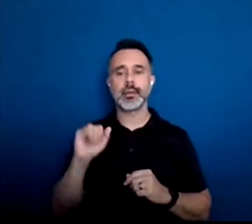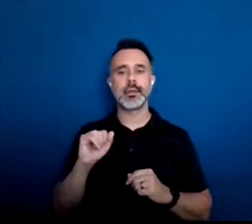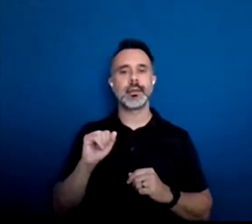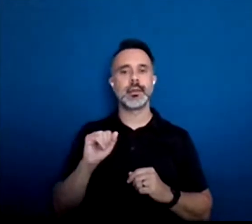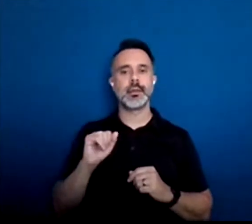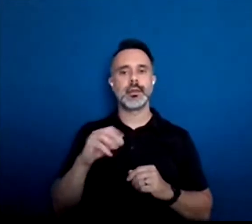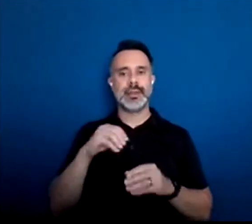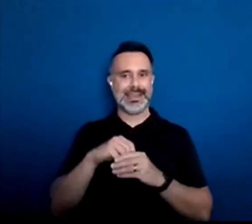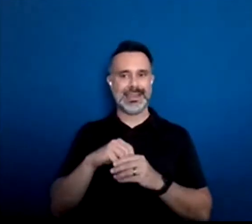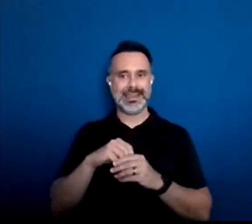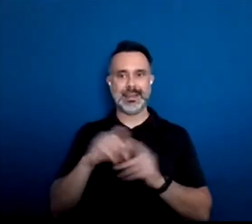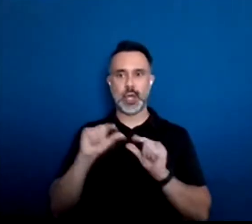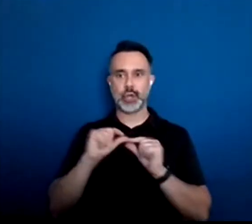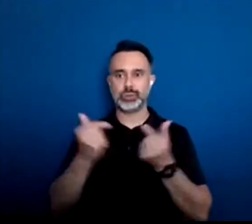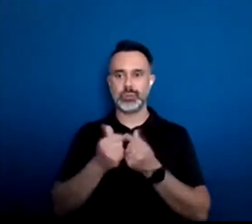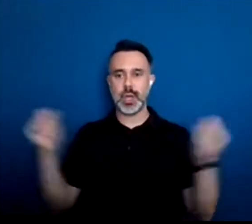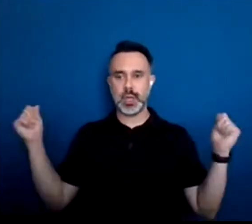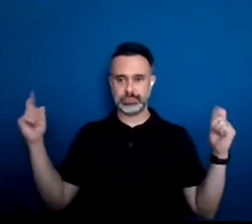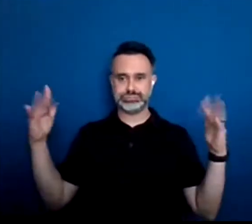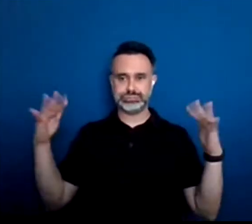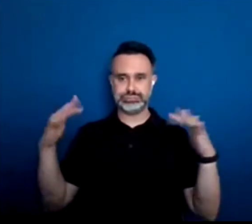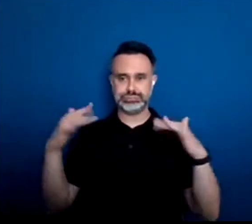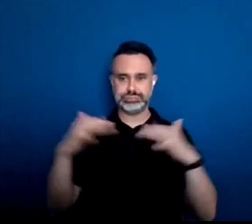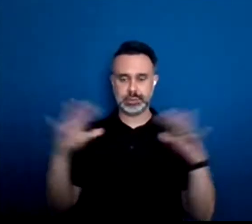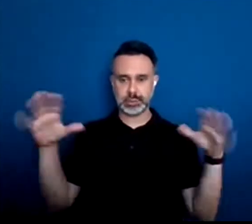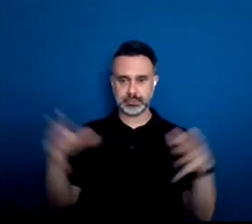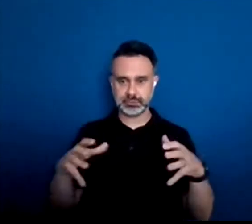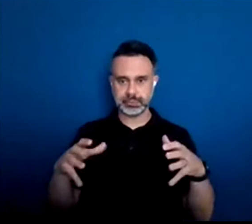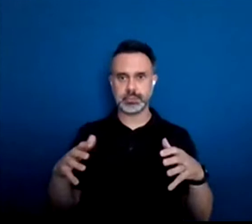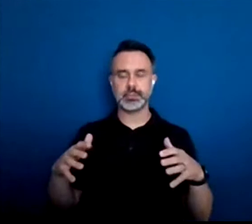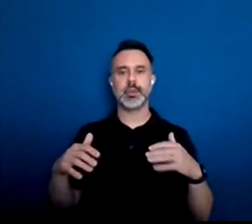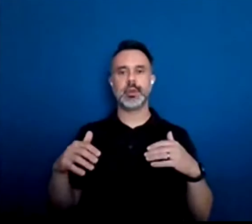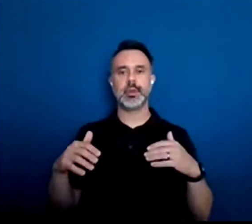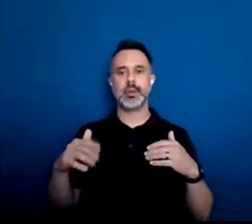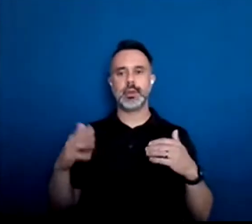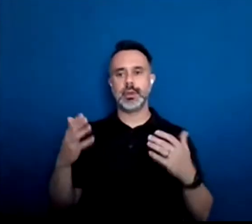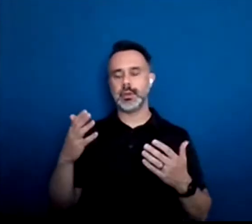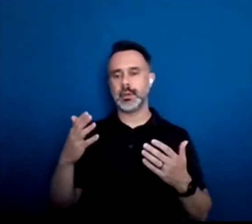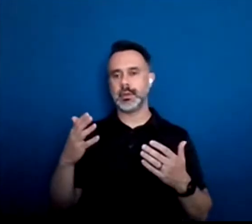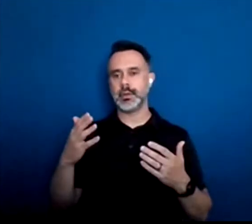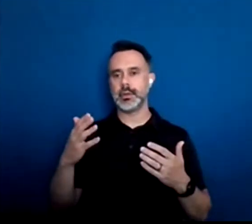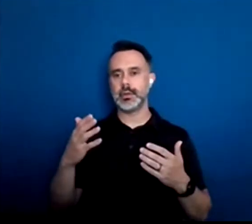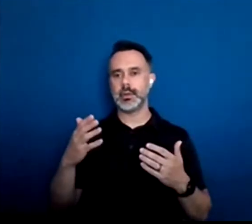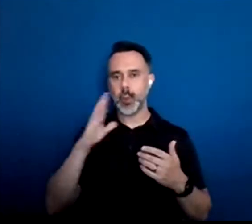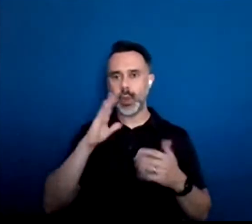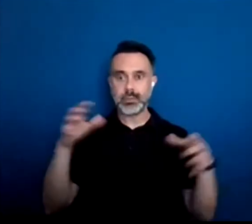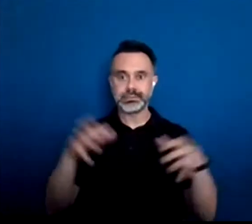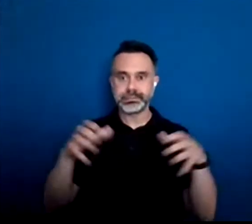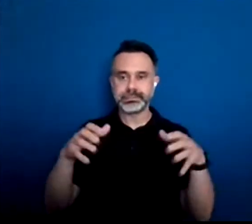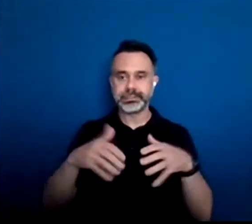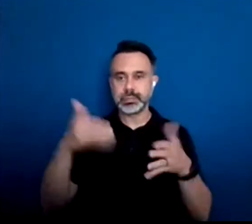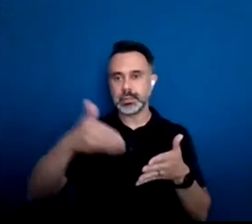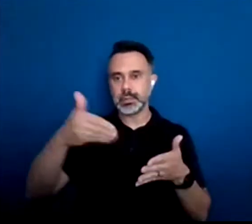setting where you might need to continue getting tested on a regular basis. Youth sports does require